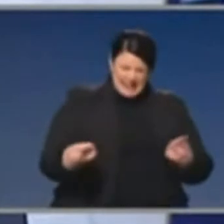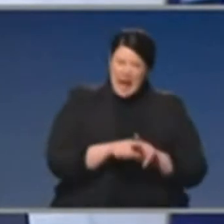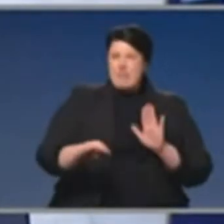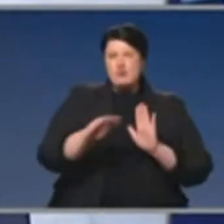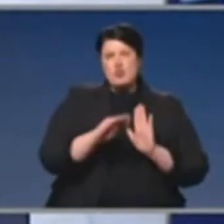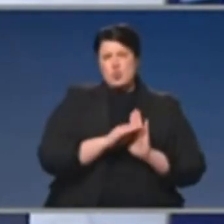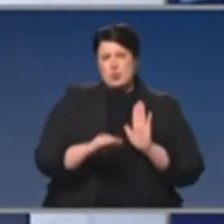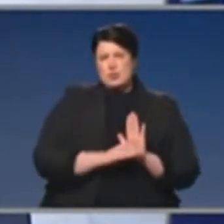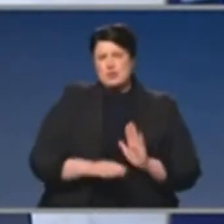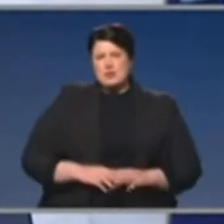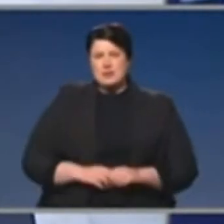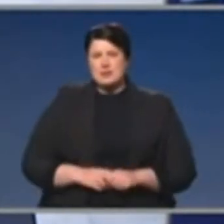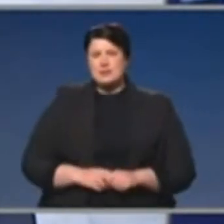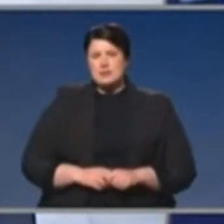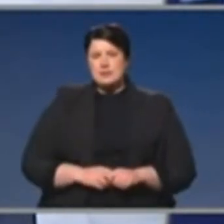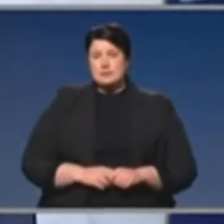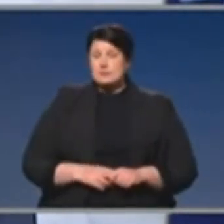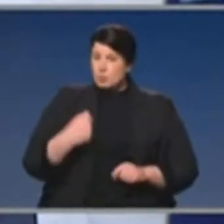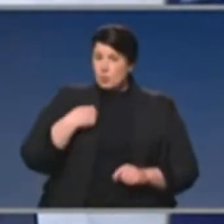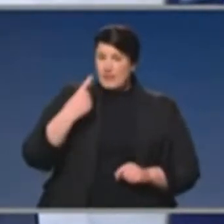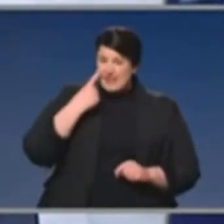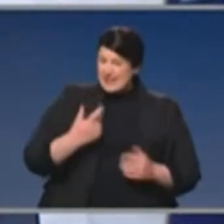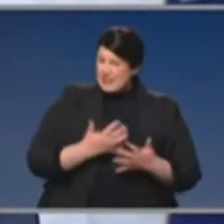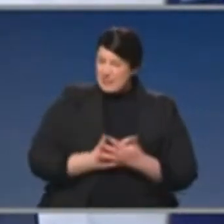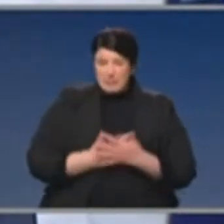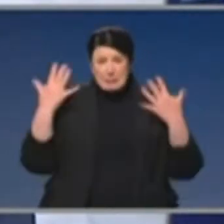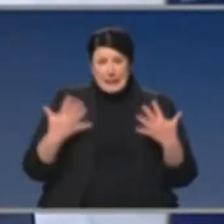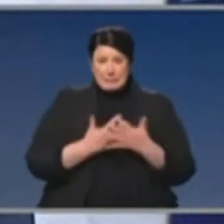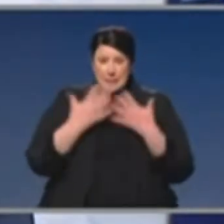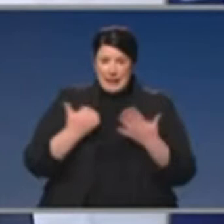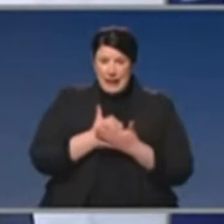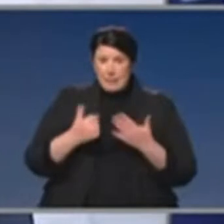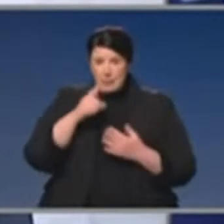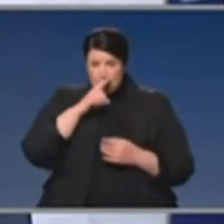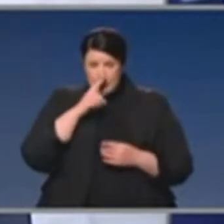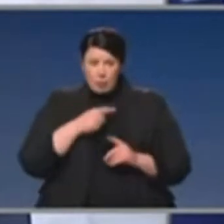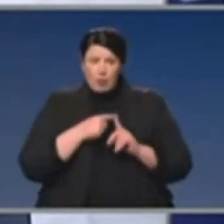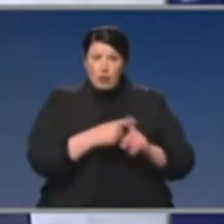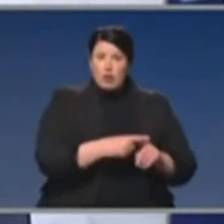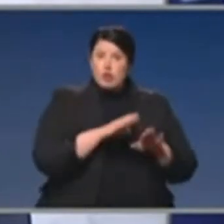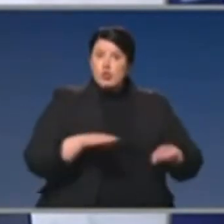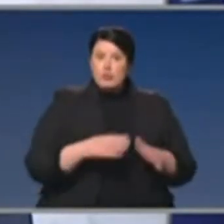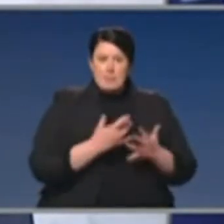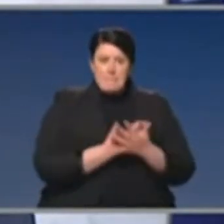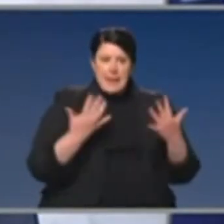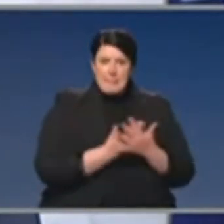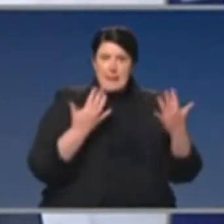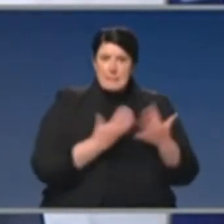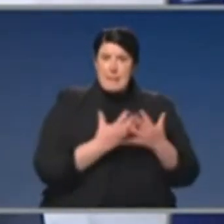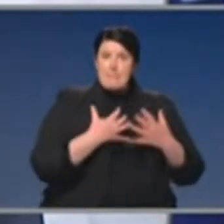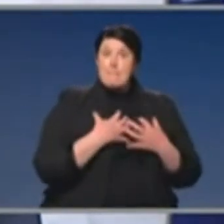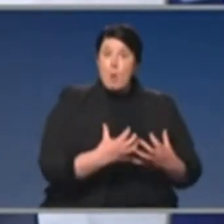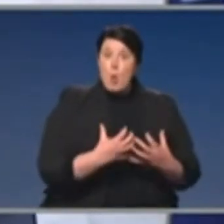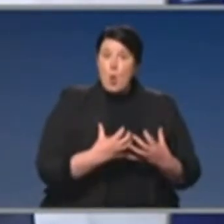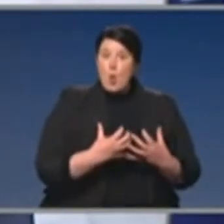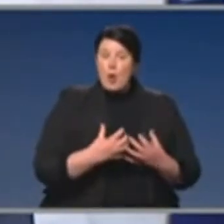But the fact is at the moment that we have seen a massive spike in the number of pedophiles online during the COVID-19 period. They are targeting kids